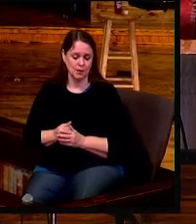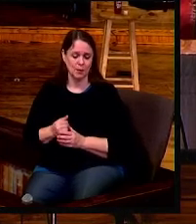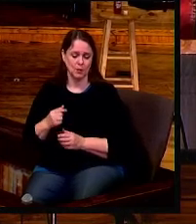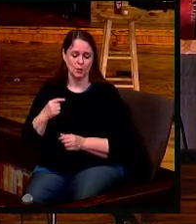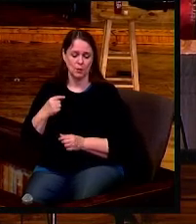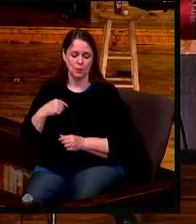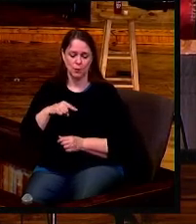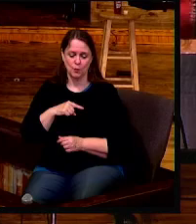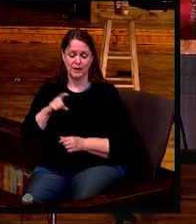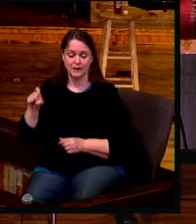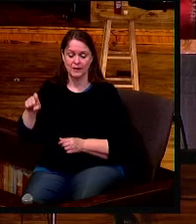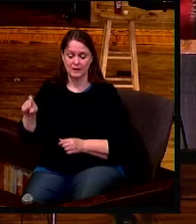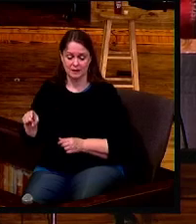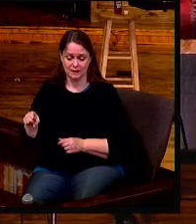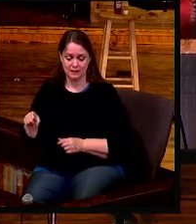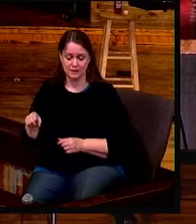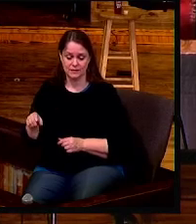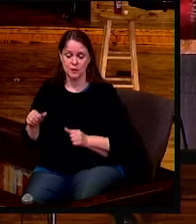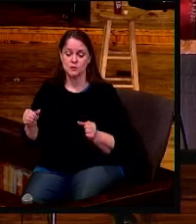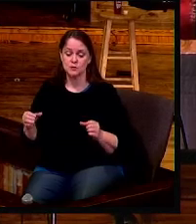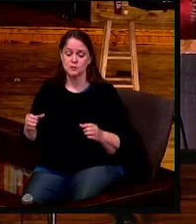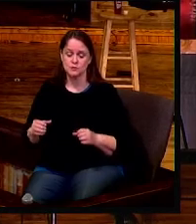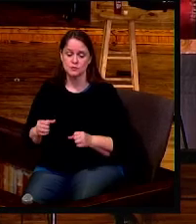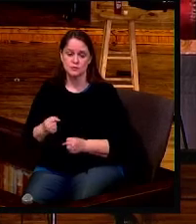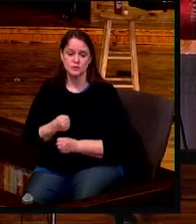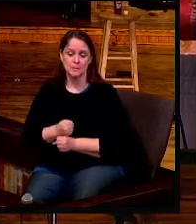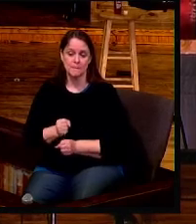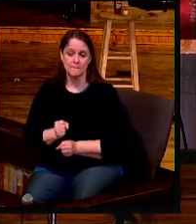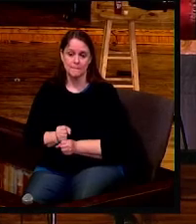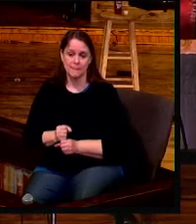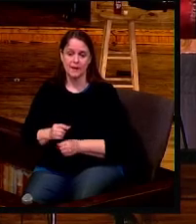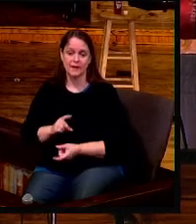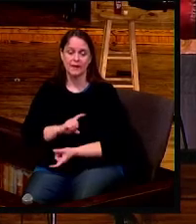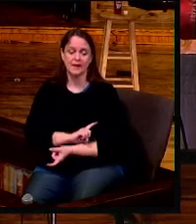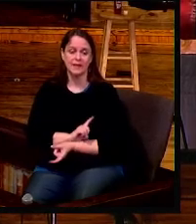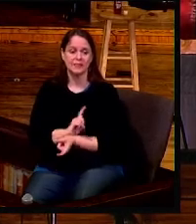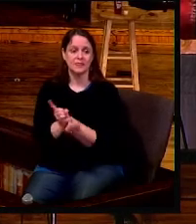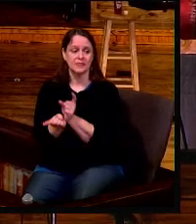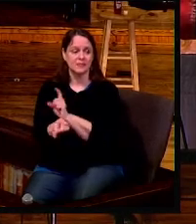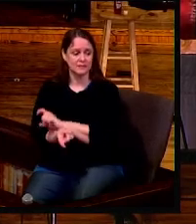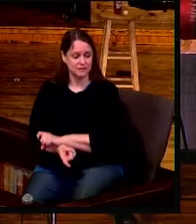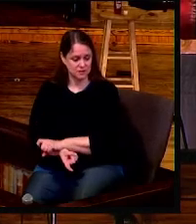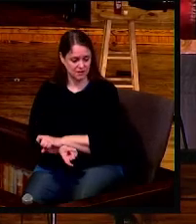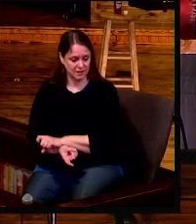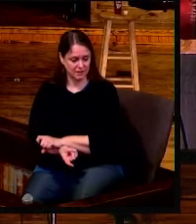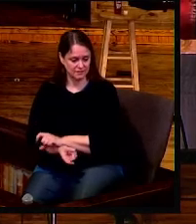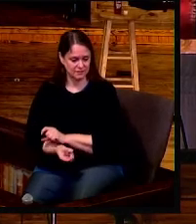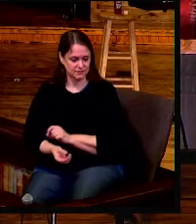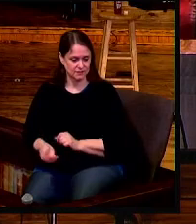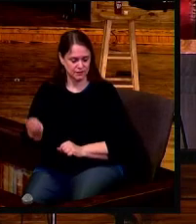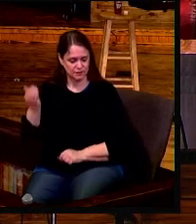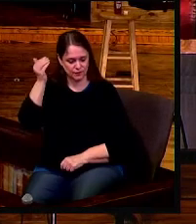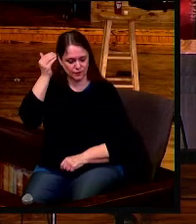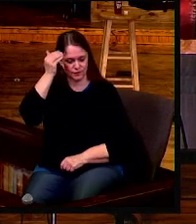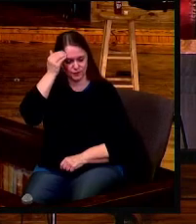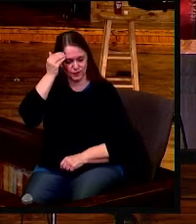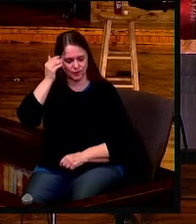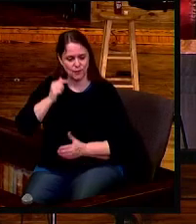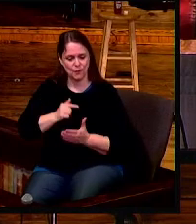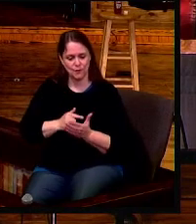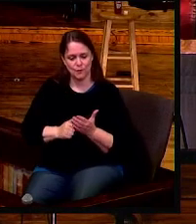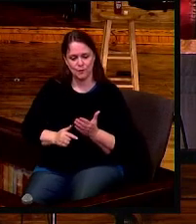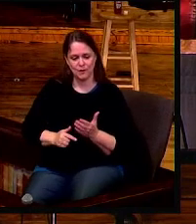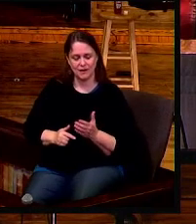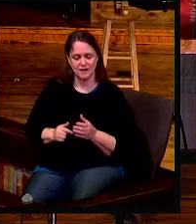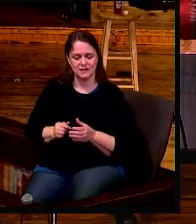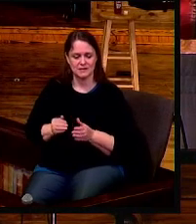have to be able to flow with the Spirit of the Lord to know what the atmosphere around us is and be able to walk in that